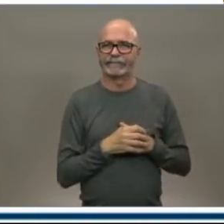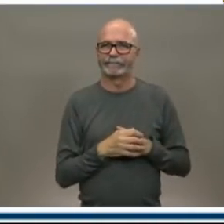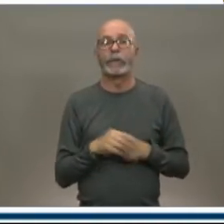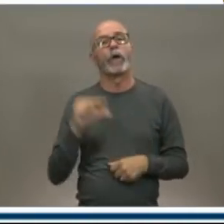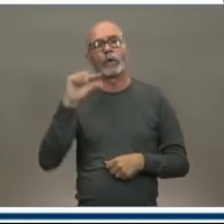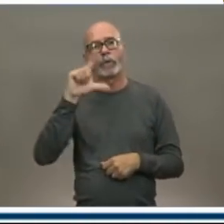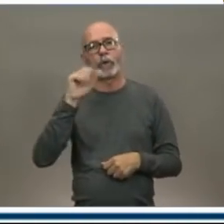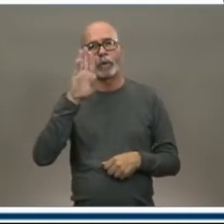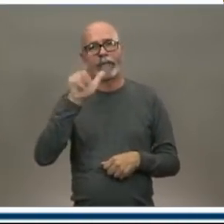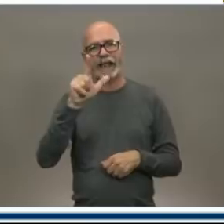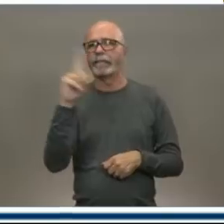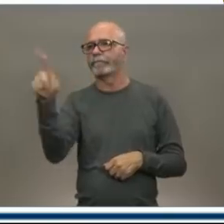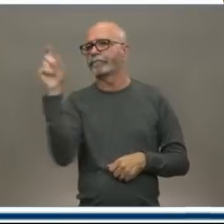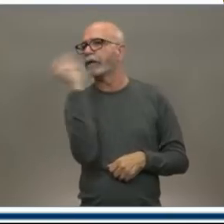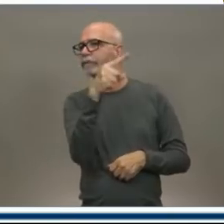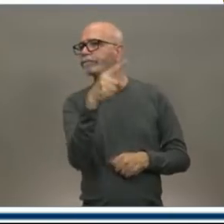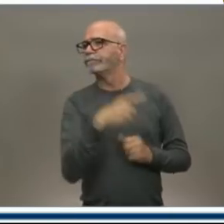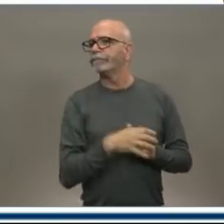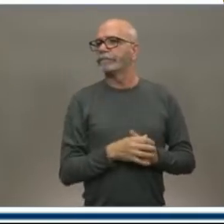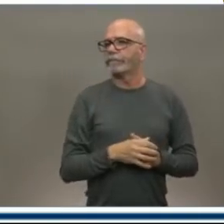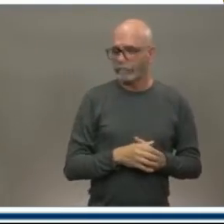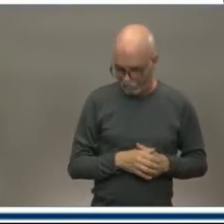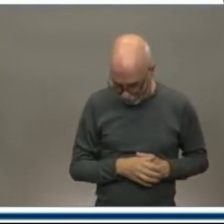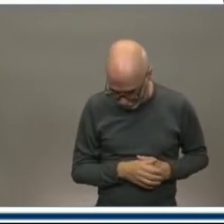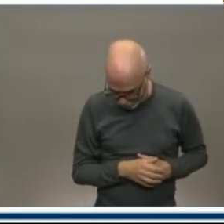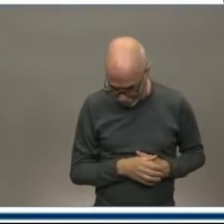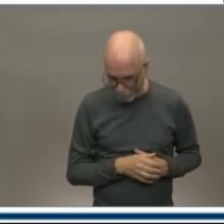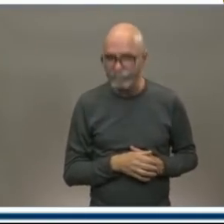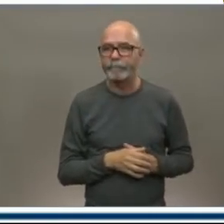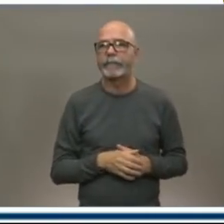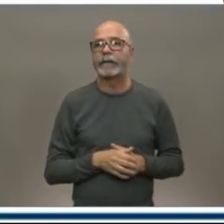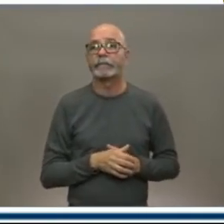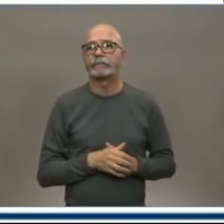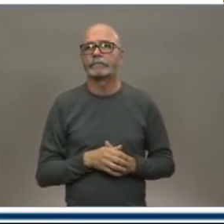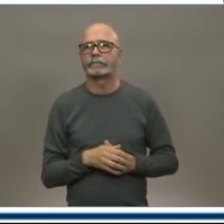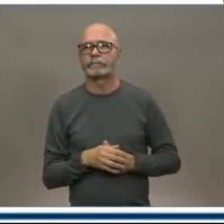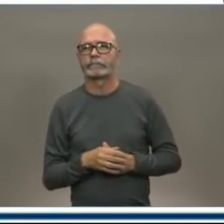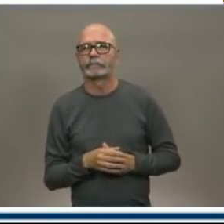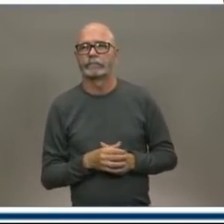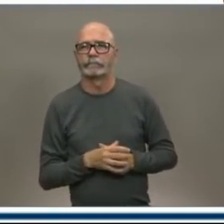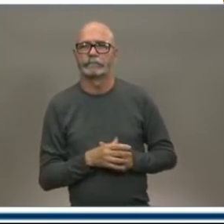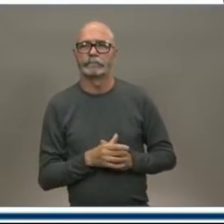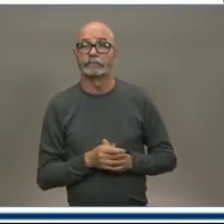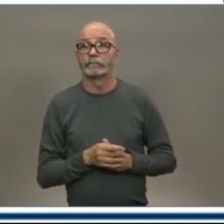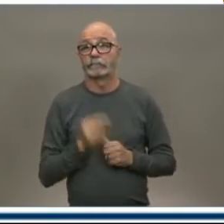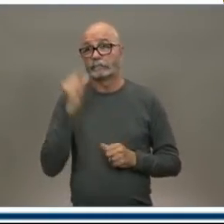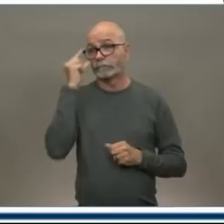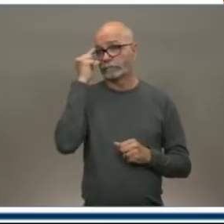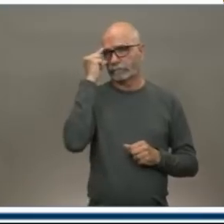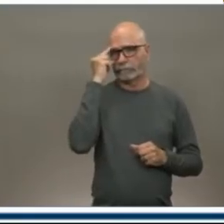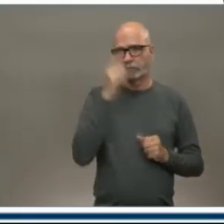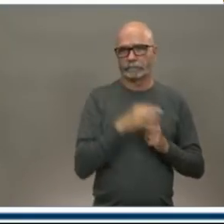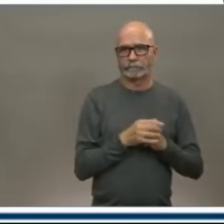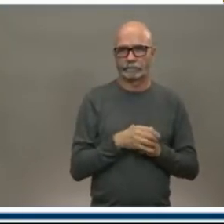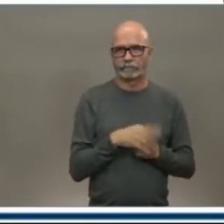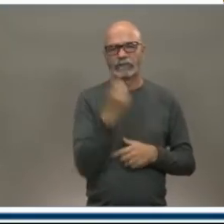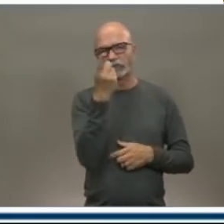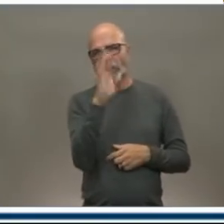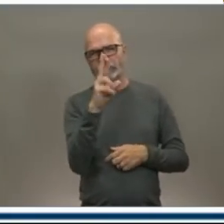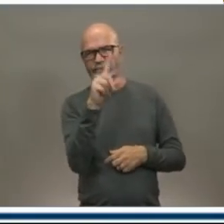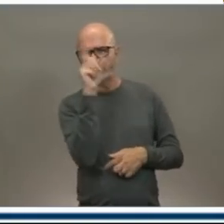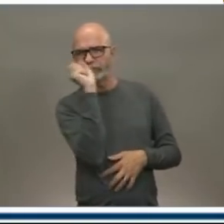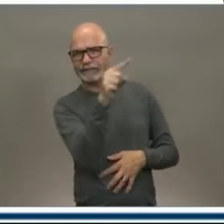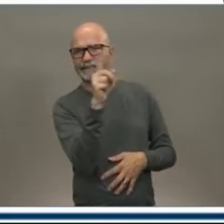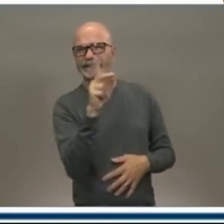Strang, Dr. Tim is now recommending people wear a 3-layer mask up from the 2-layer mask. I wonder if that's something you would